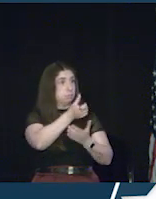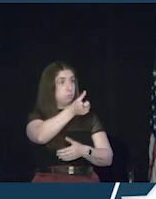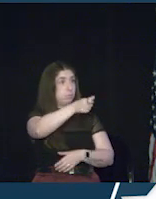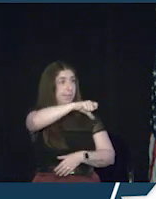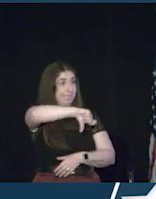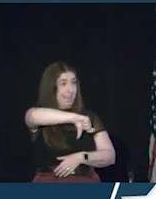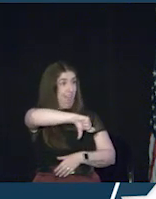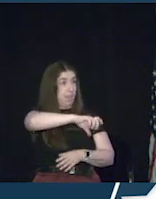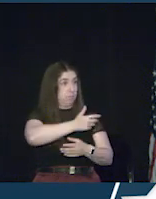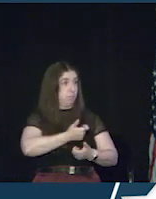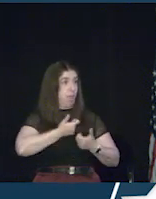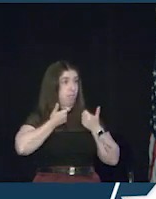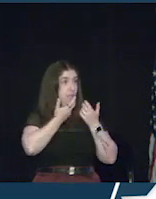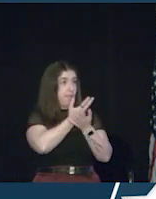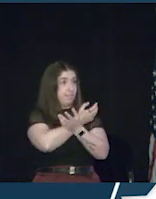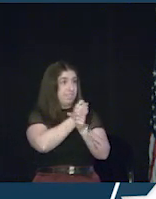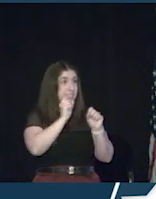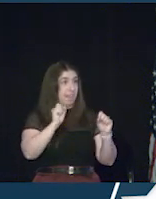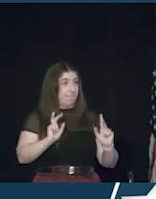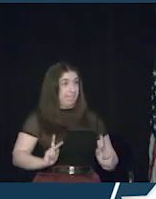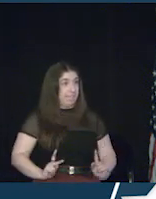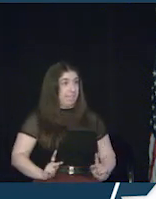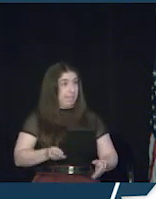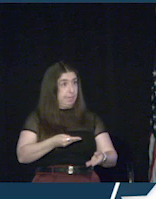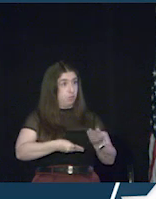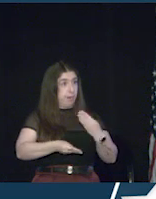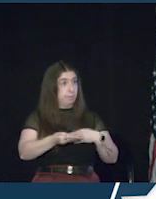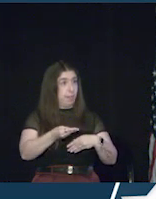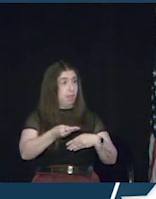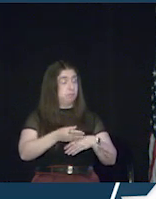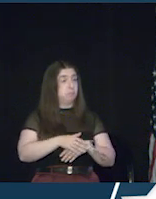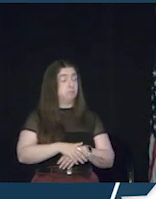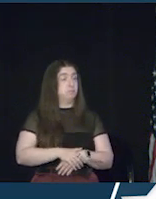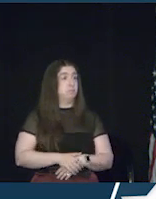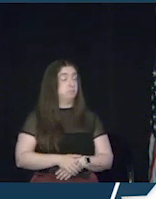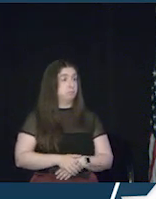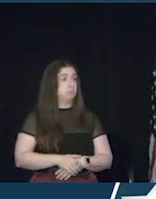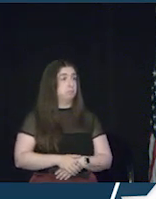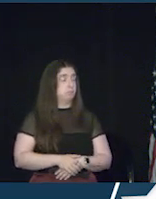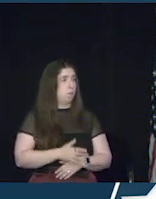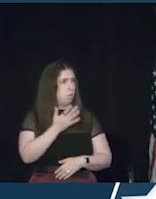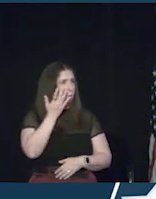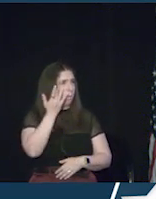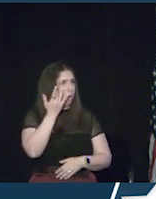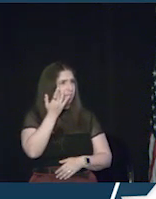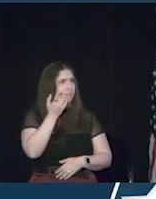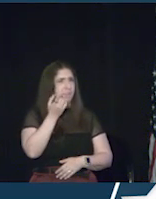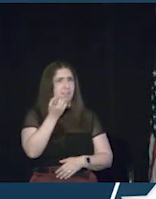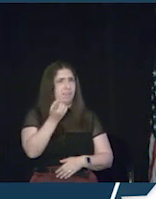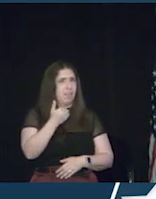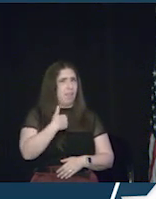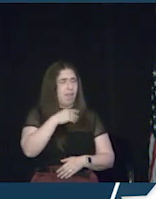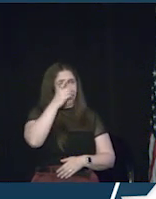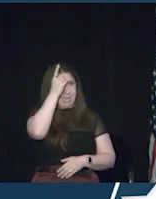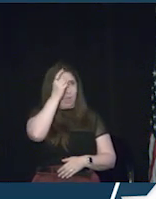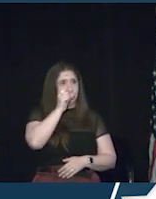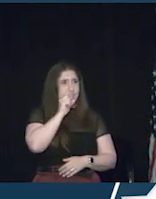a life-saving kidney transplant, all because he had been born with Down